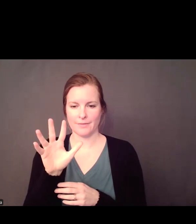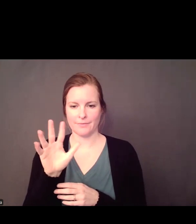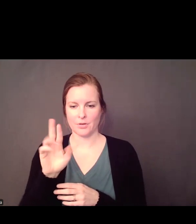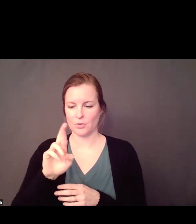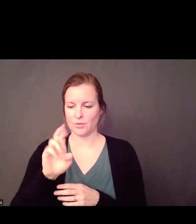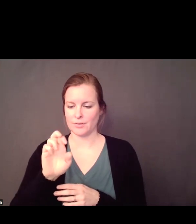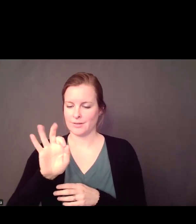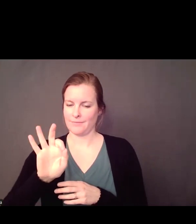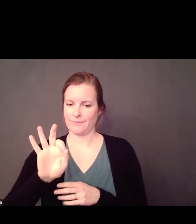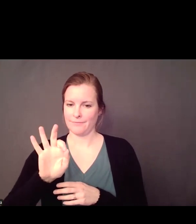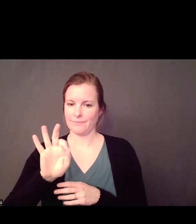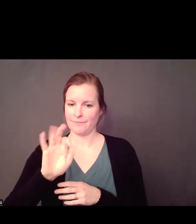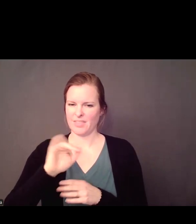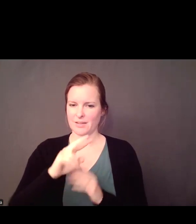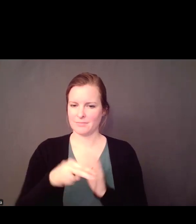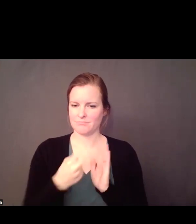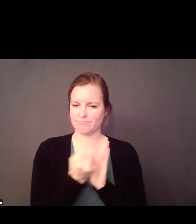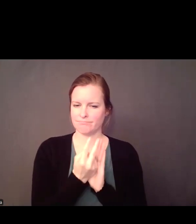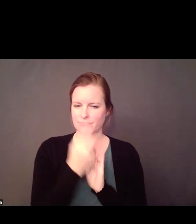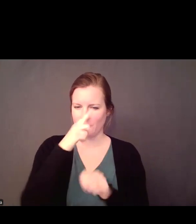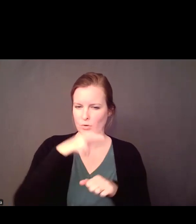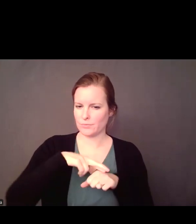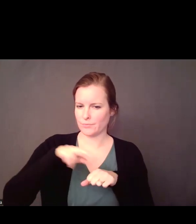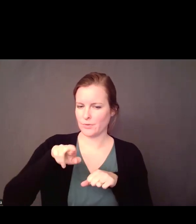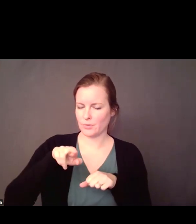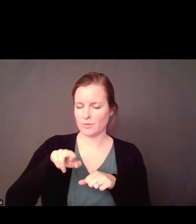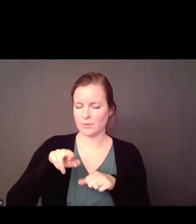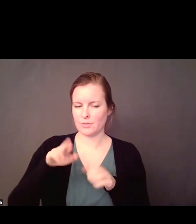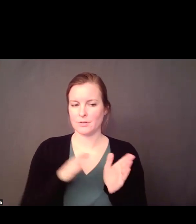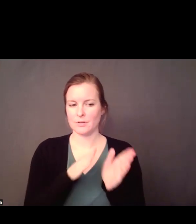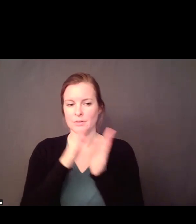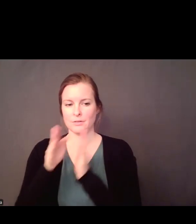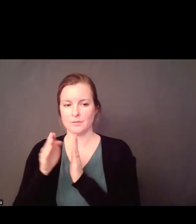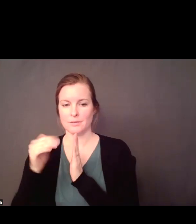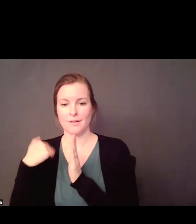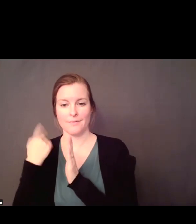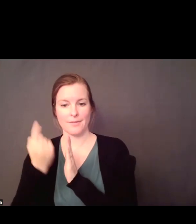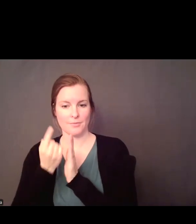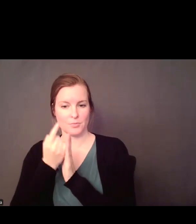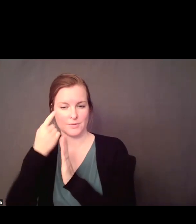2 hours of referral, and then hours for